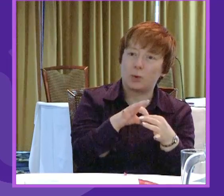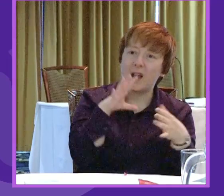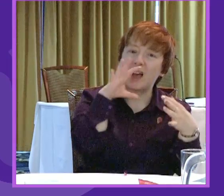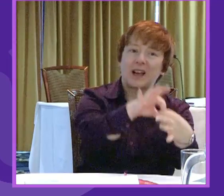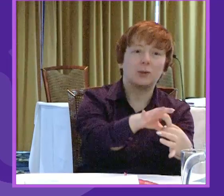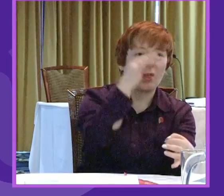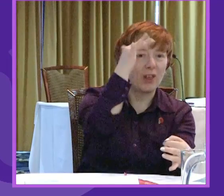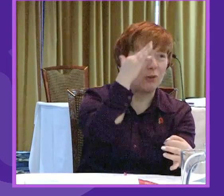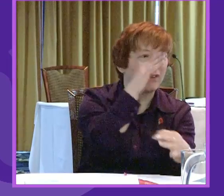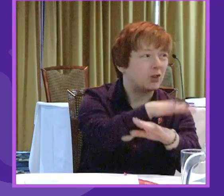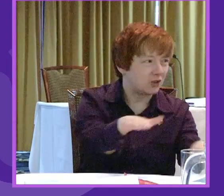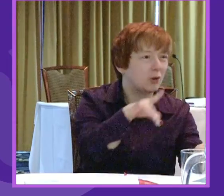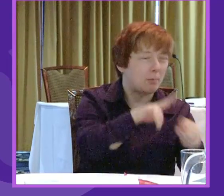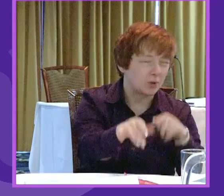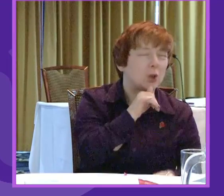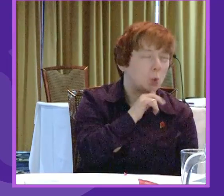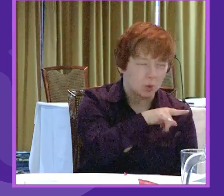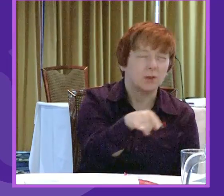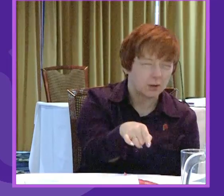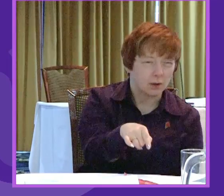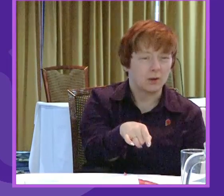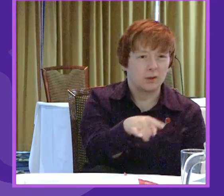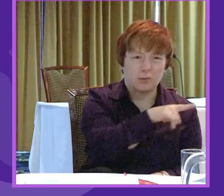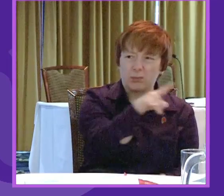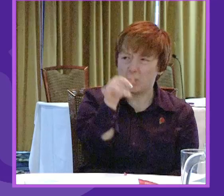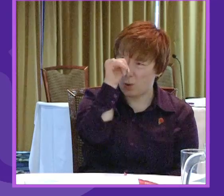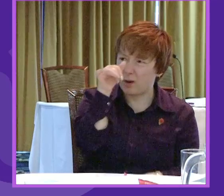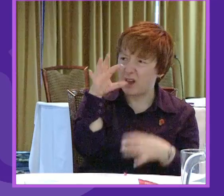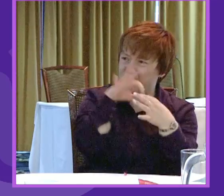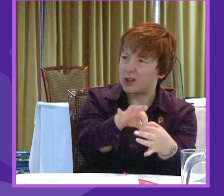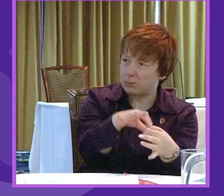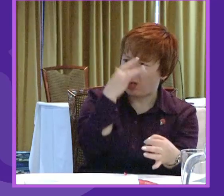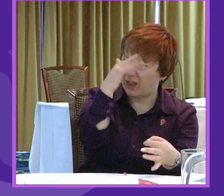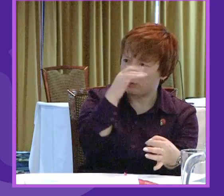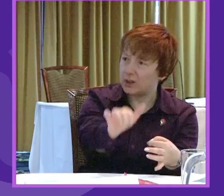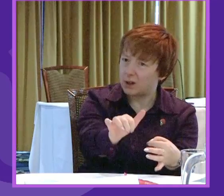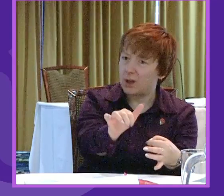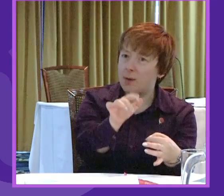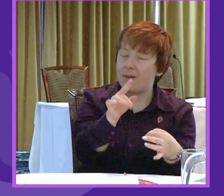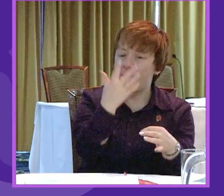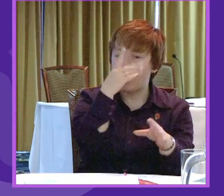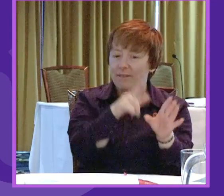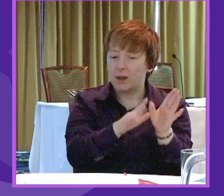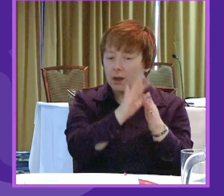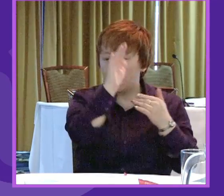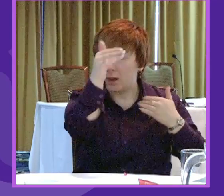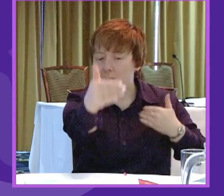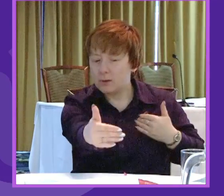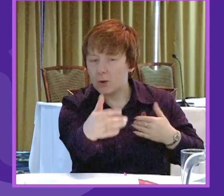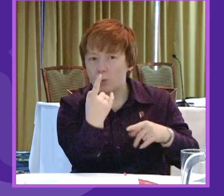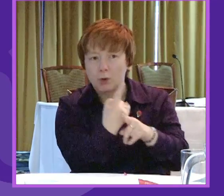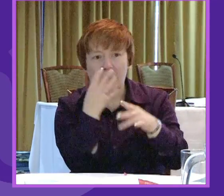everybody's familiar with attachment theory. It's kind of everywhere now. But again, I think it's because 5-year forward view is about